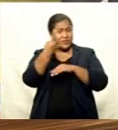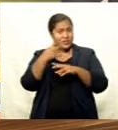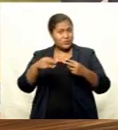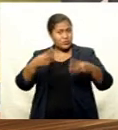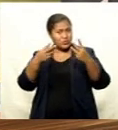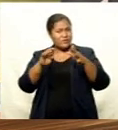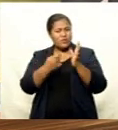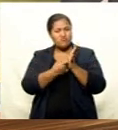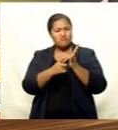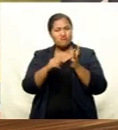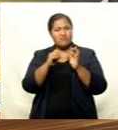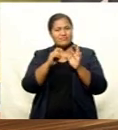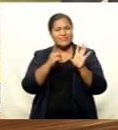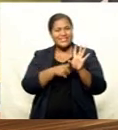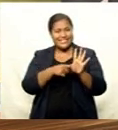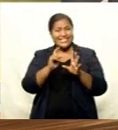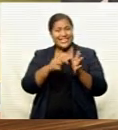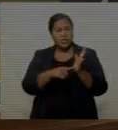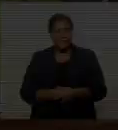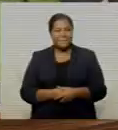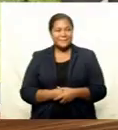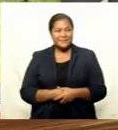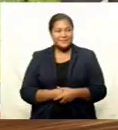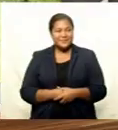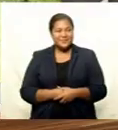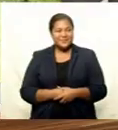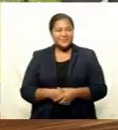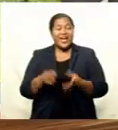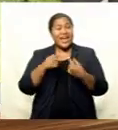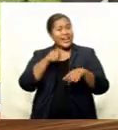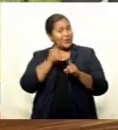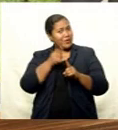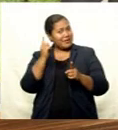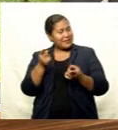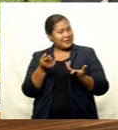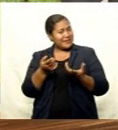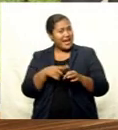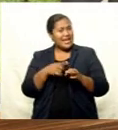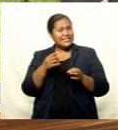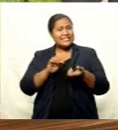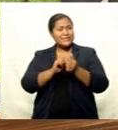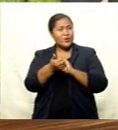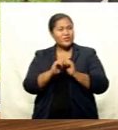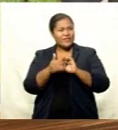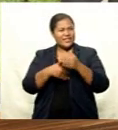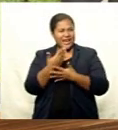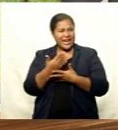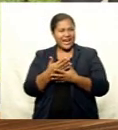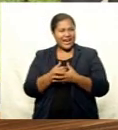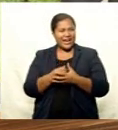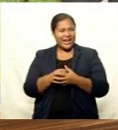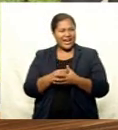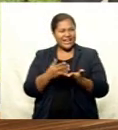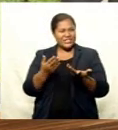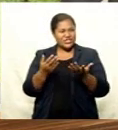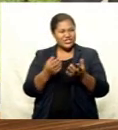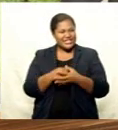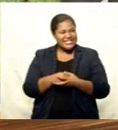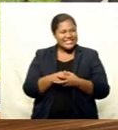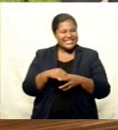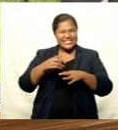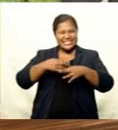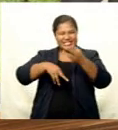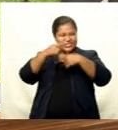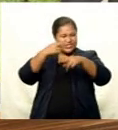Ruby Tui, a result of the team's tenacious efforts. In our quirky sport of the day, cheese rolling. If you're a cheese lover, then this sport from